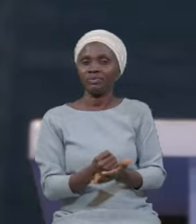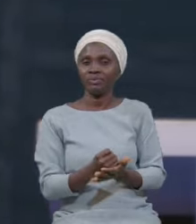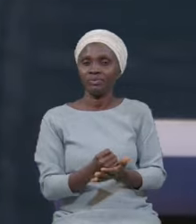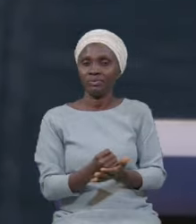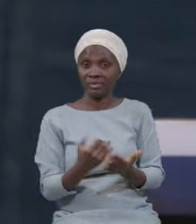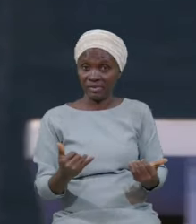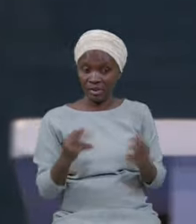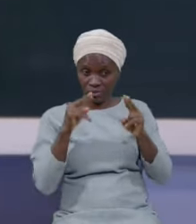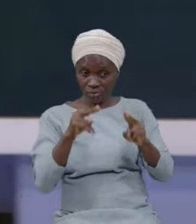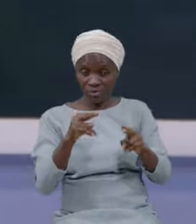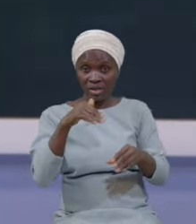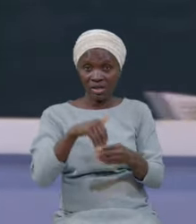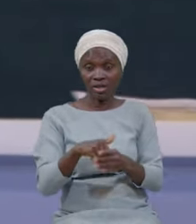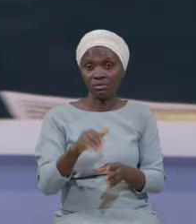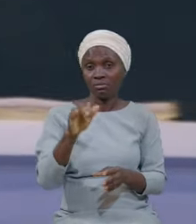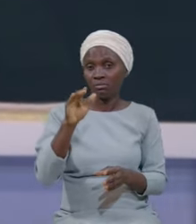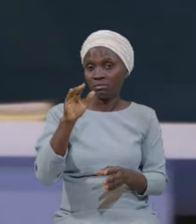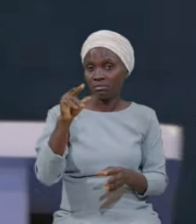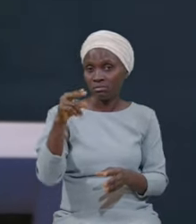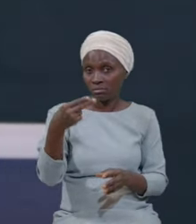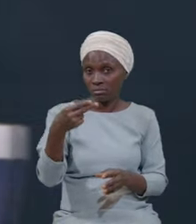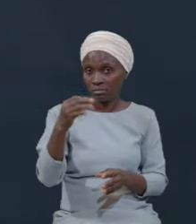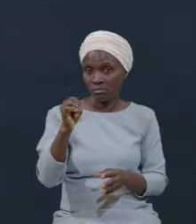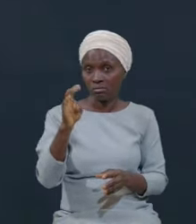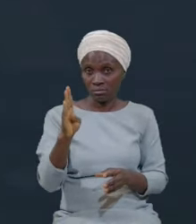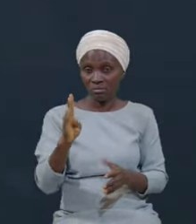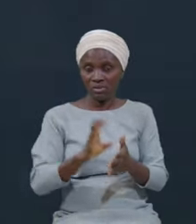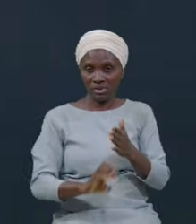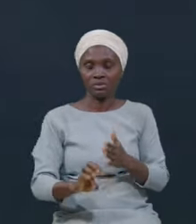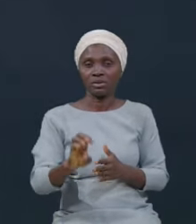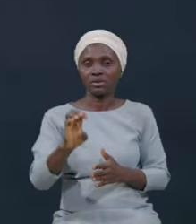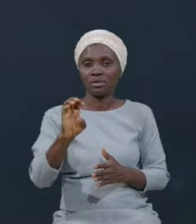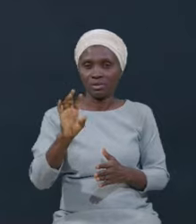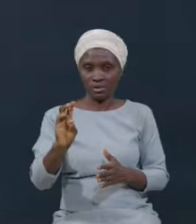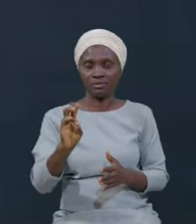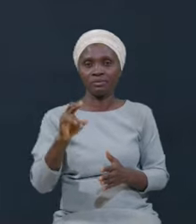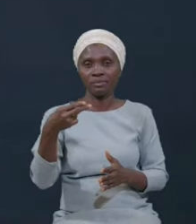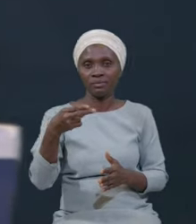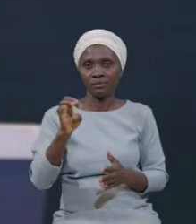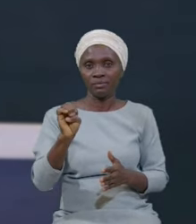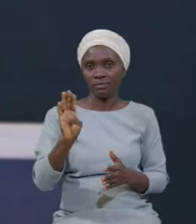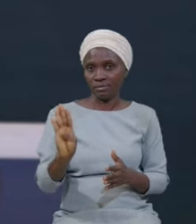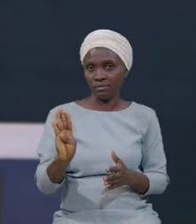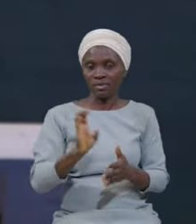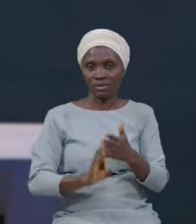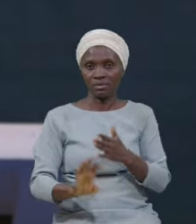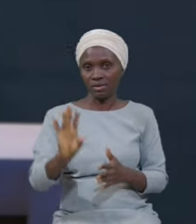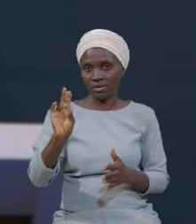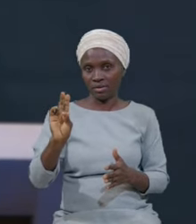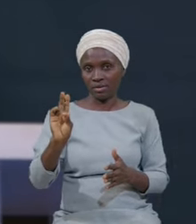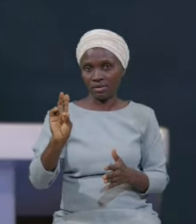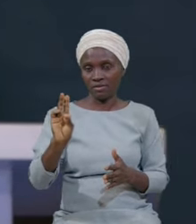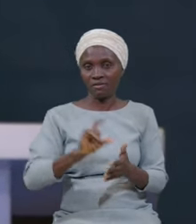Hebrews chapter 7. Reading from verse 25. Hebrews chapter